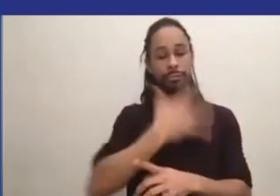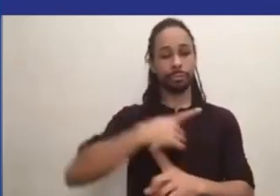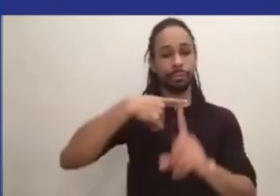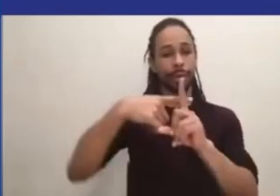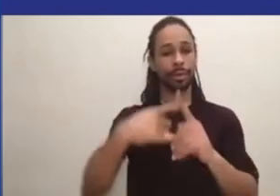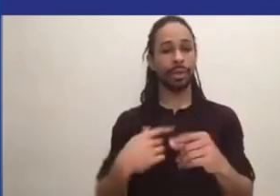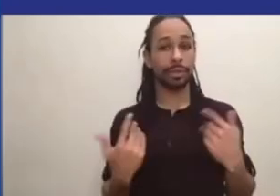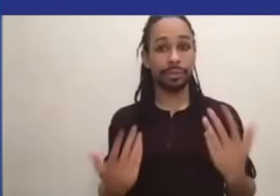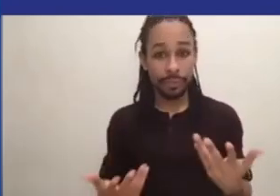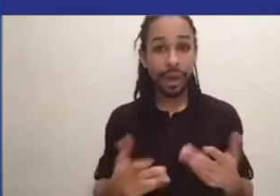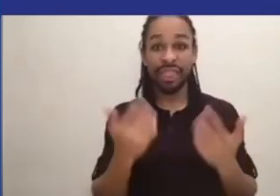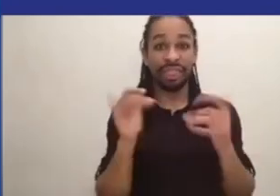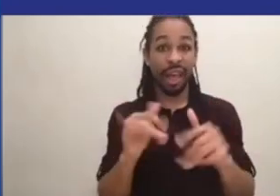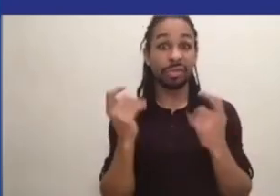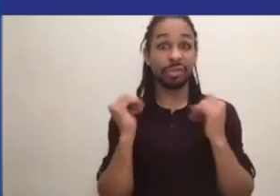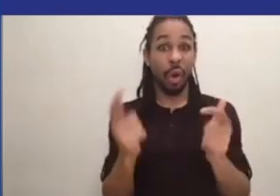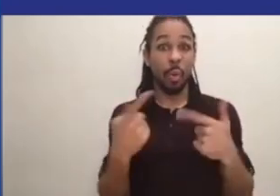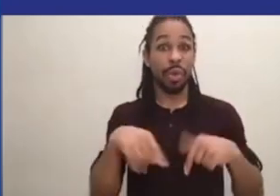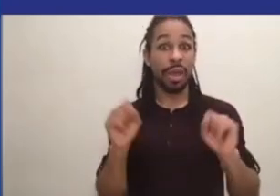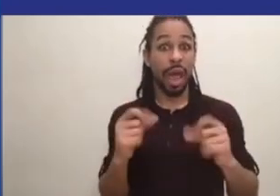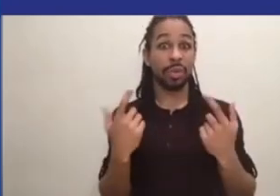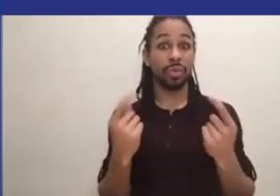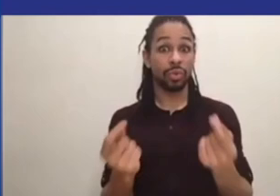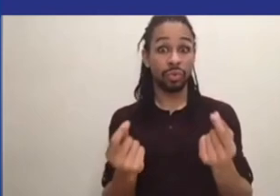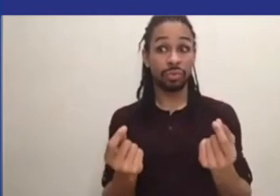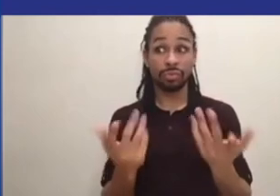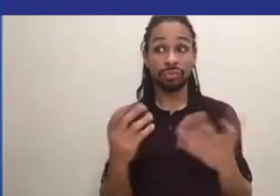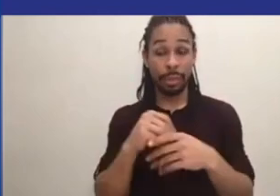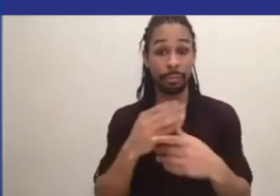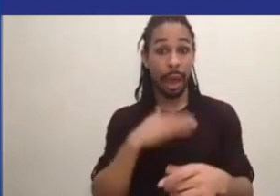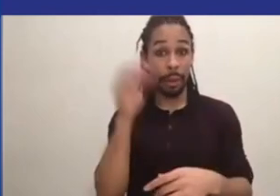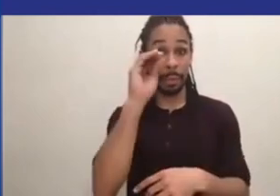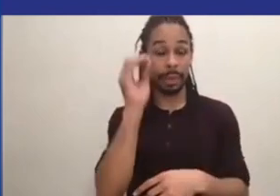know, in my opinion, you know, speaking for myself.